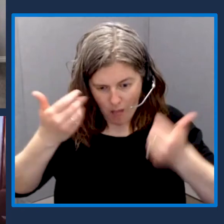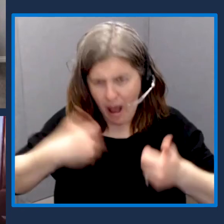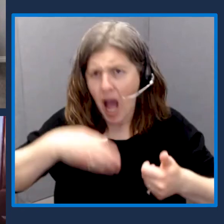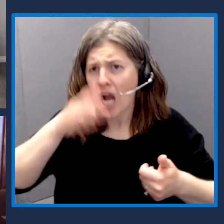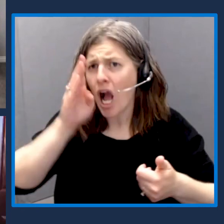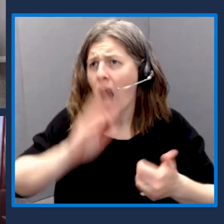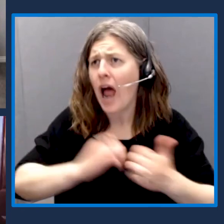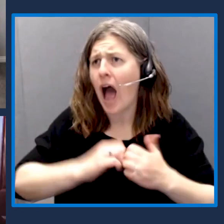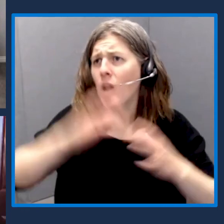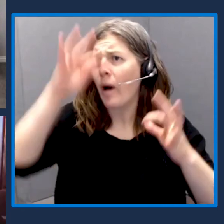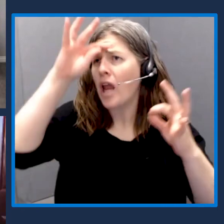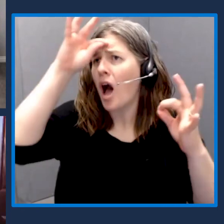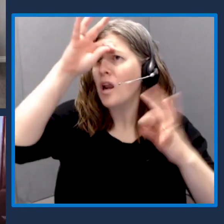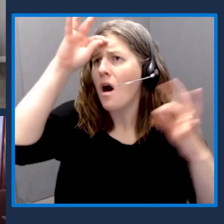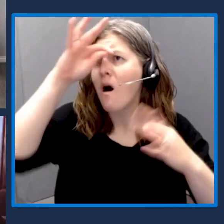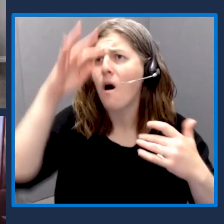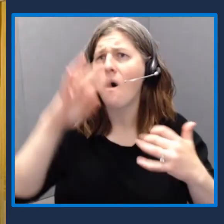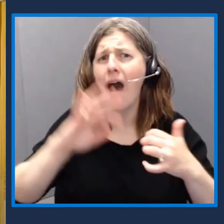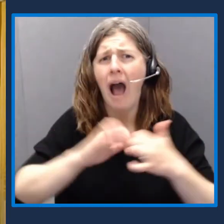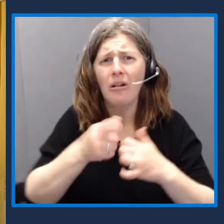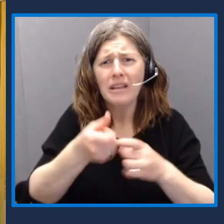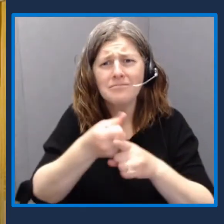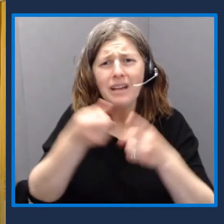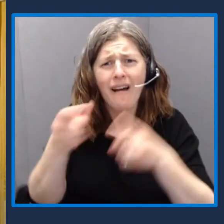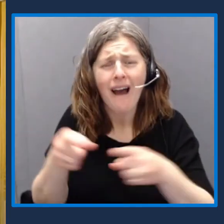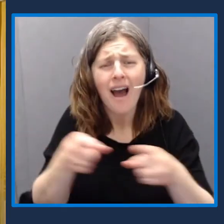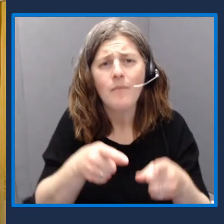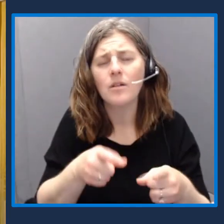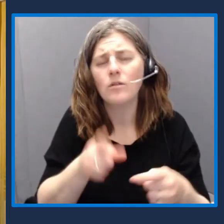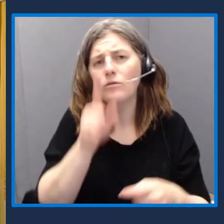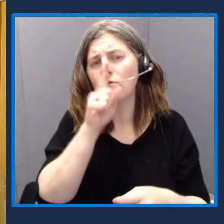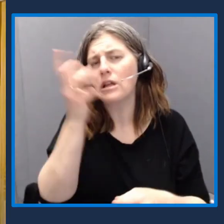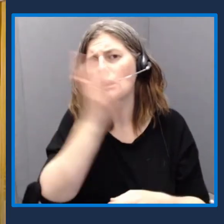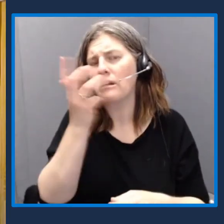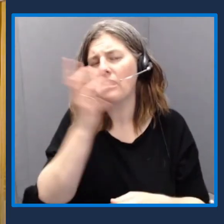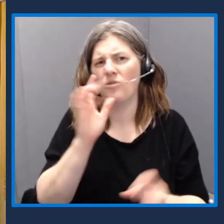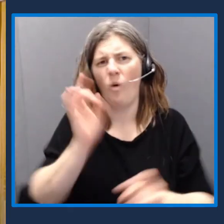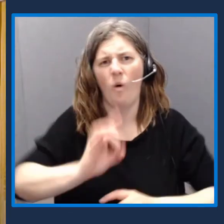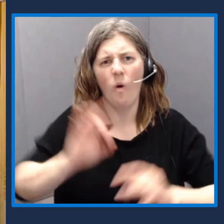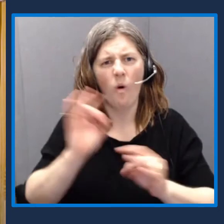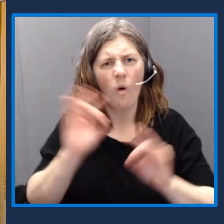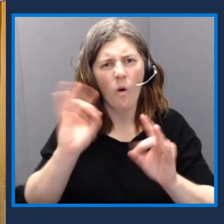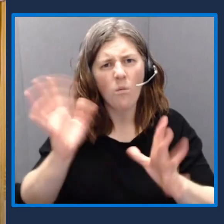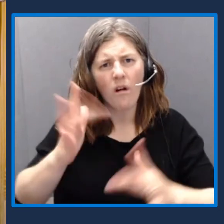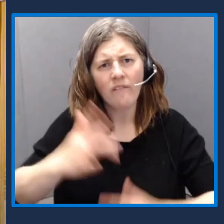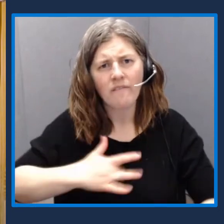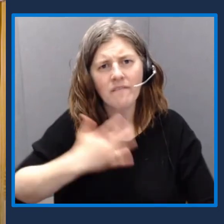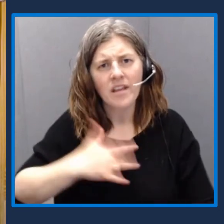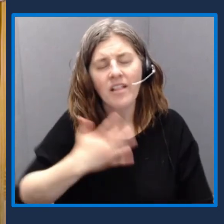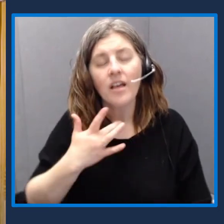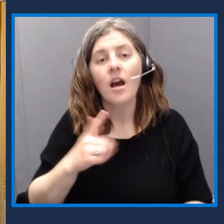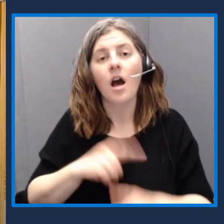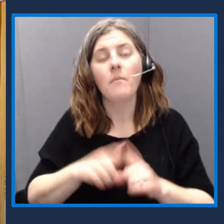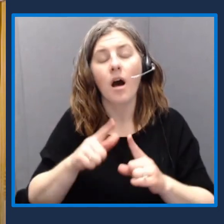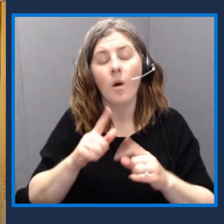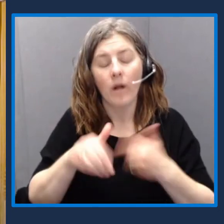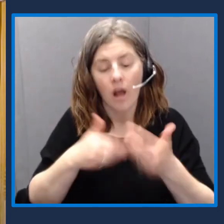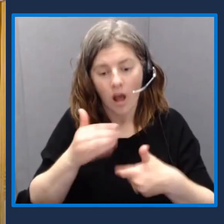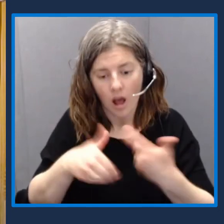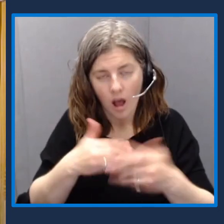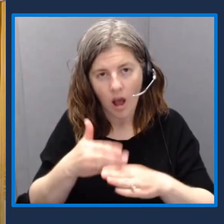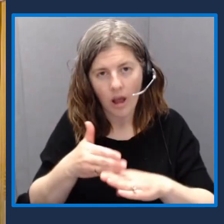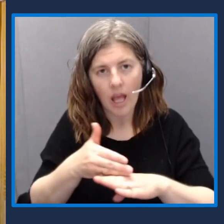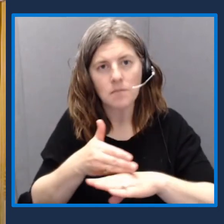not know? Or how could this happen? And it really is an awful feeling. But once you feel it, once it gets better,